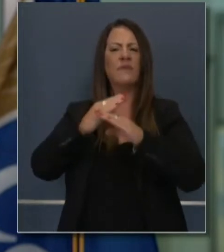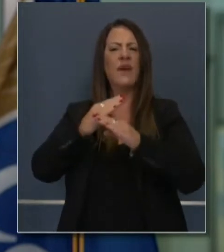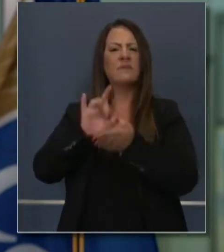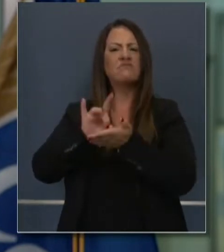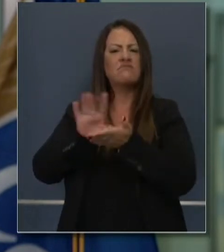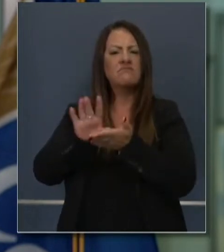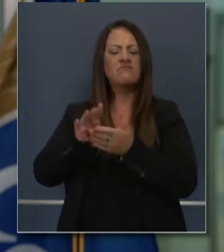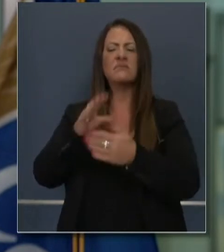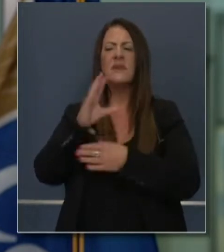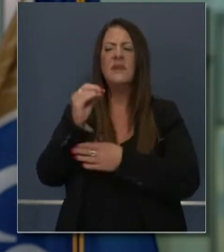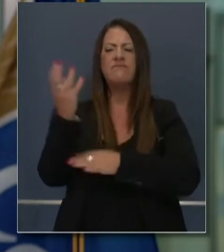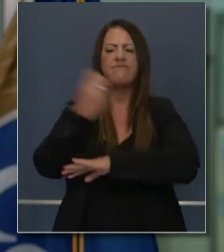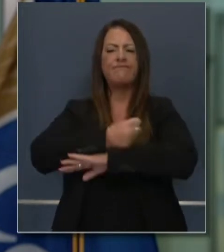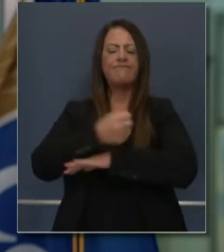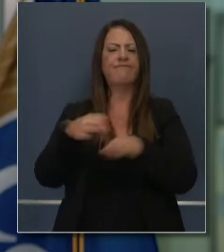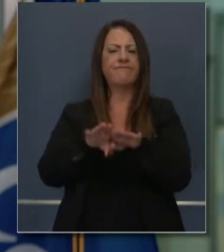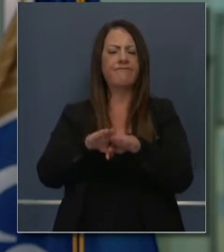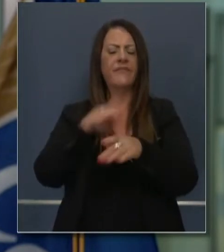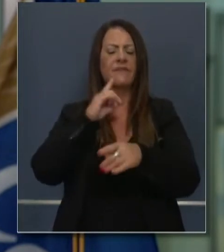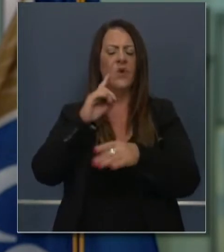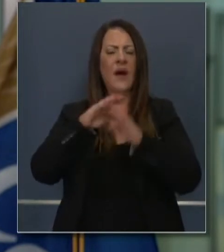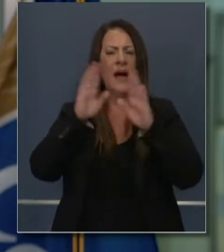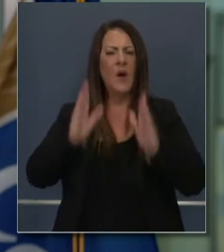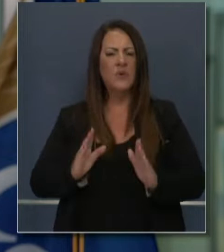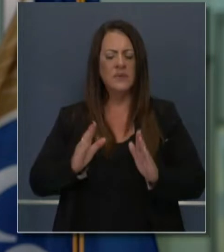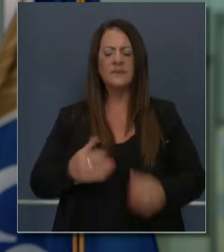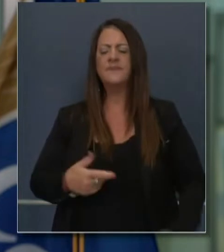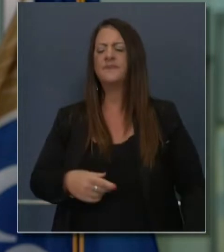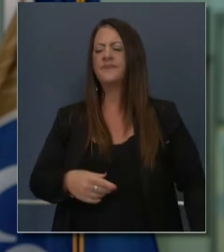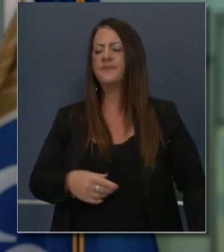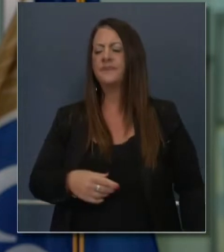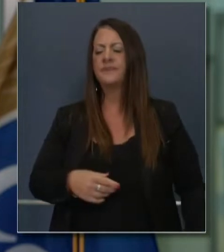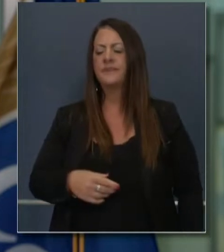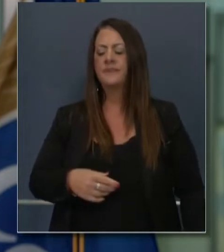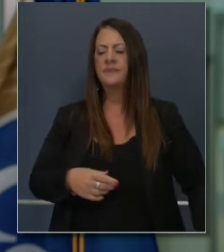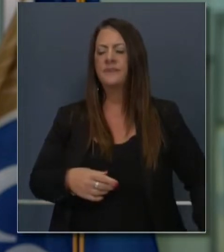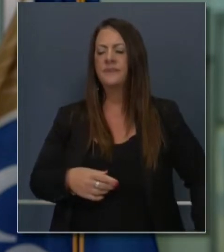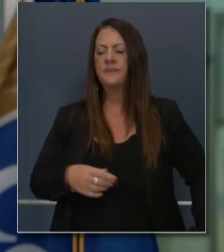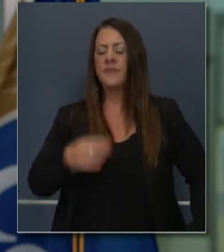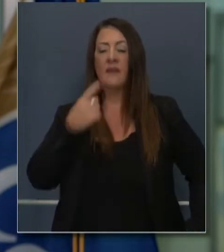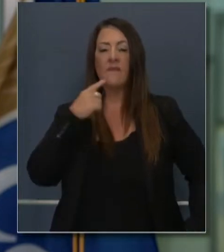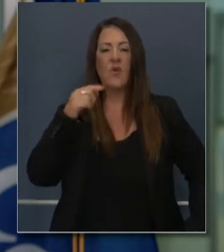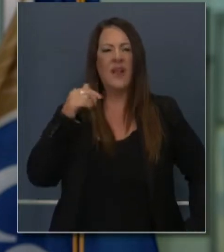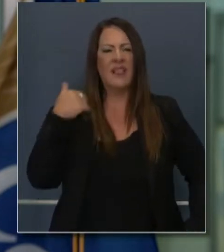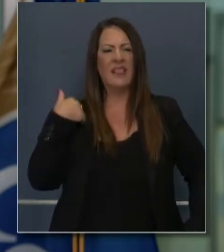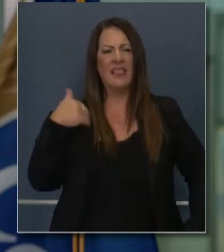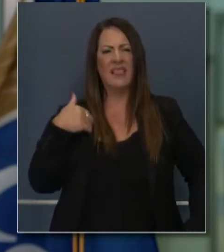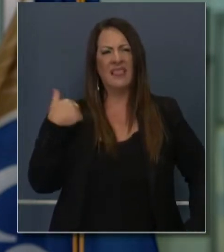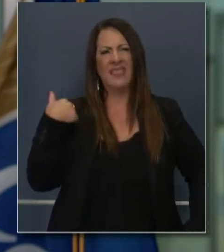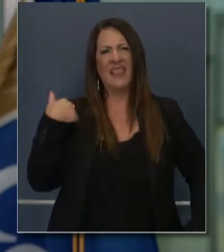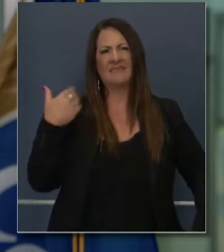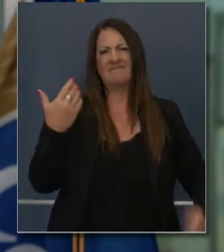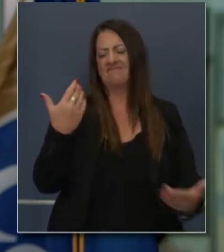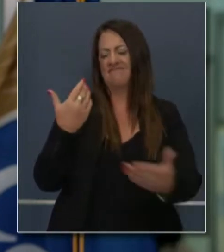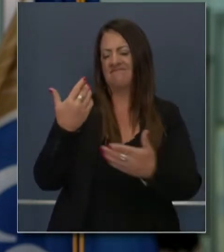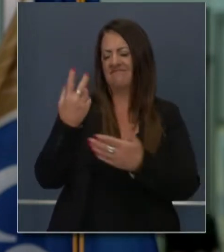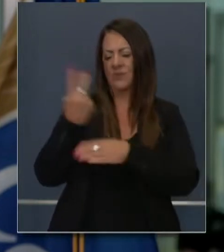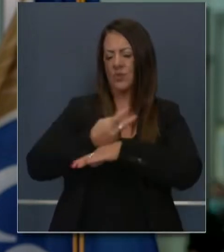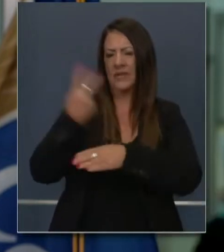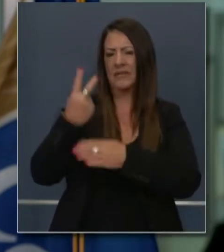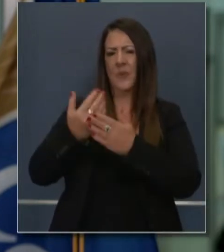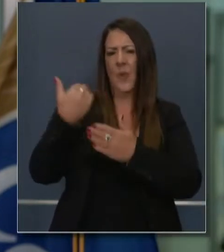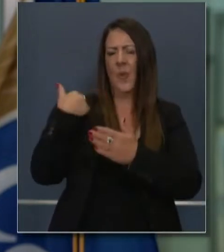lay out the strategy for this state pursuant to a bill I signed close to midnight 48 hours